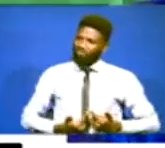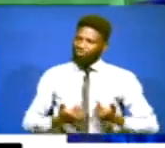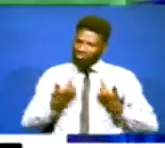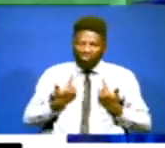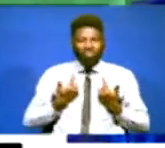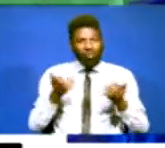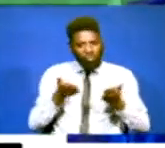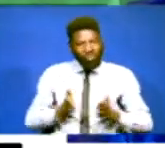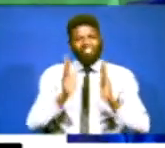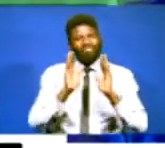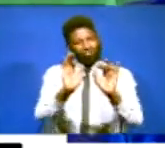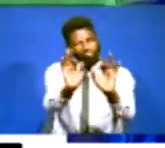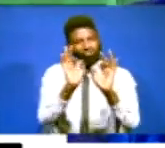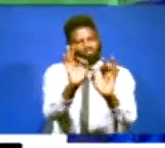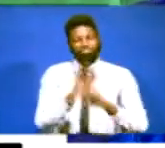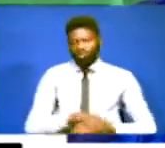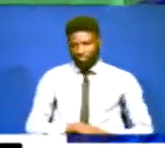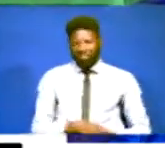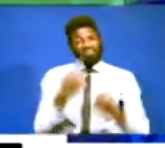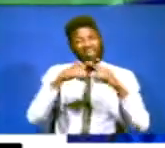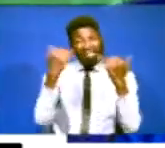manner, are stuck